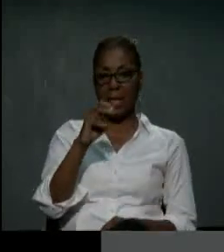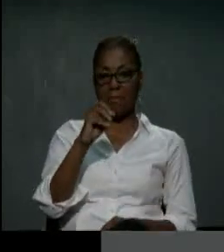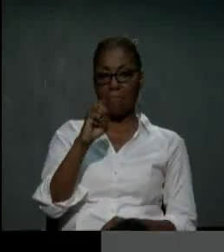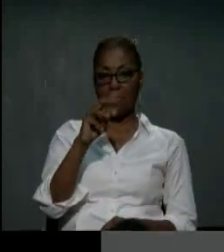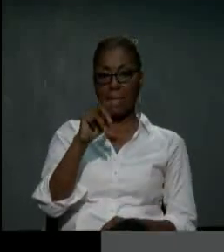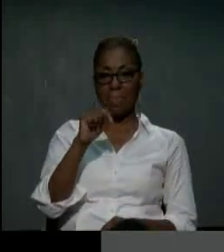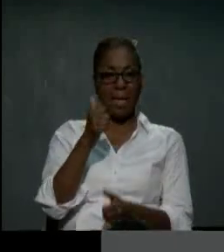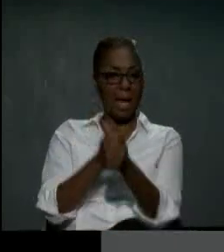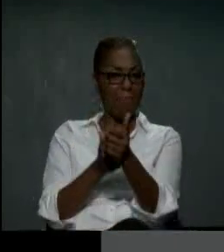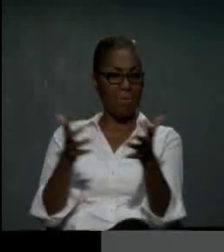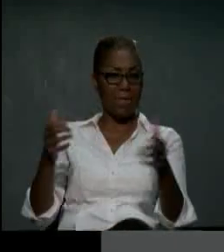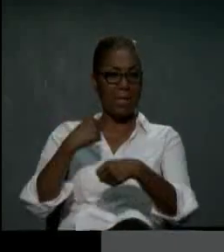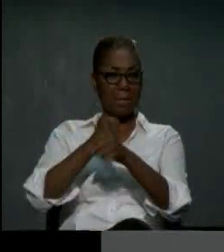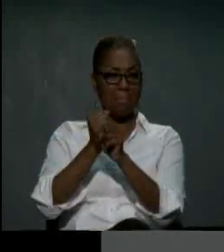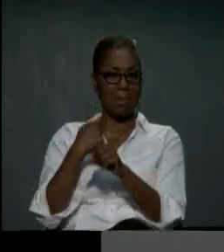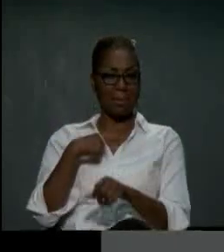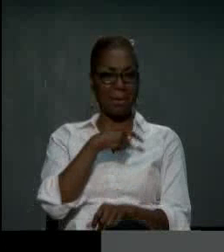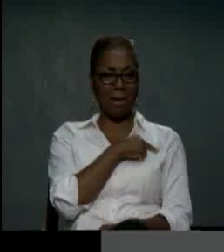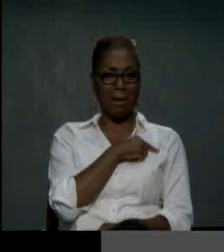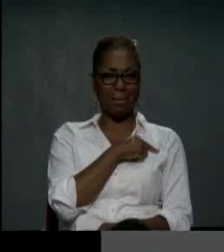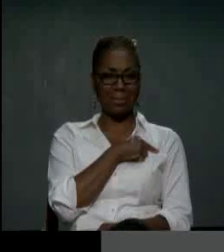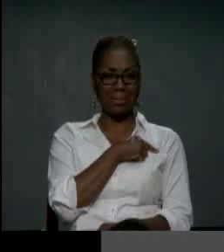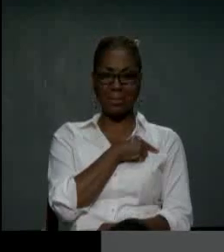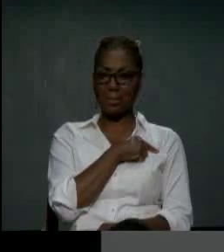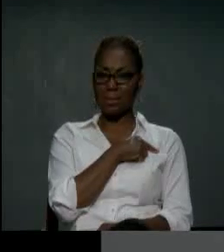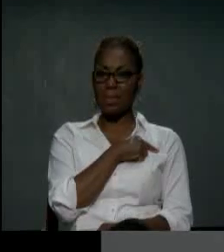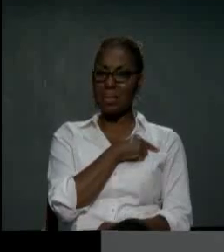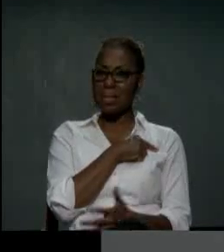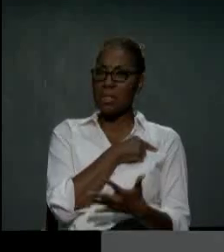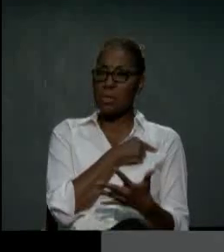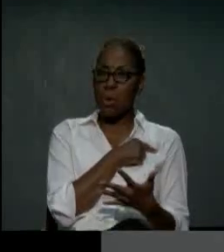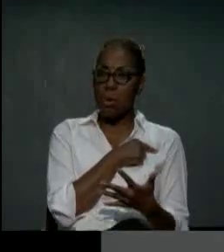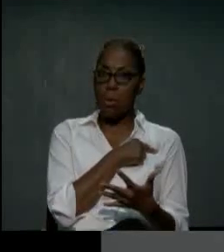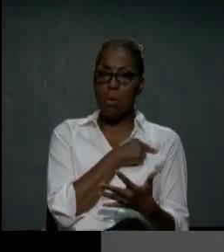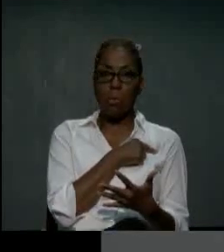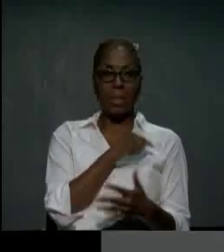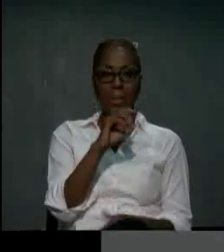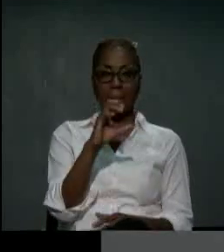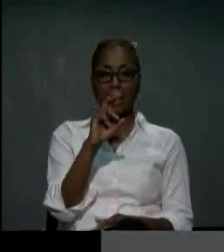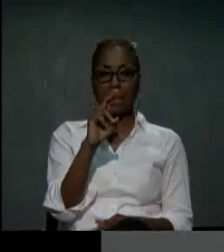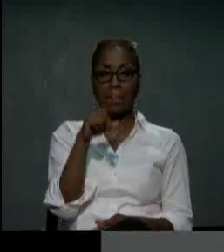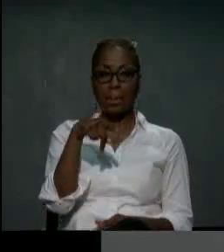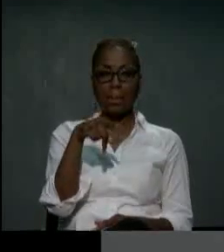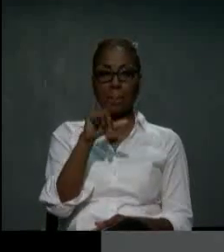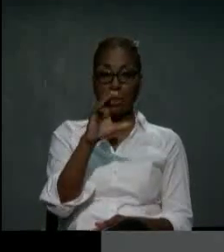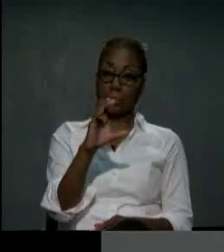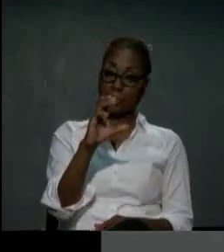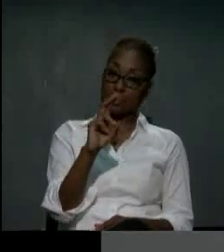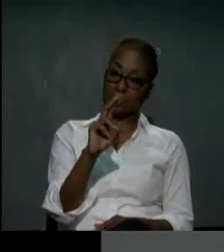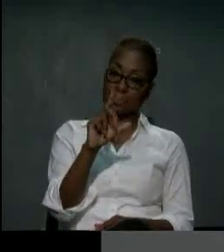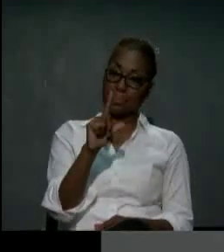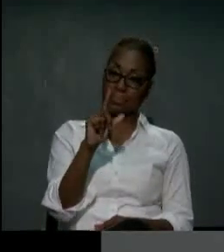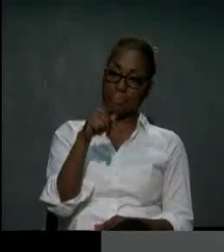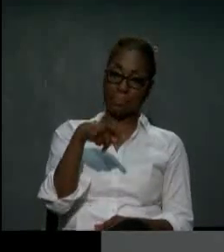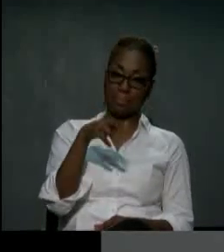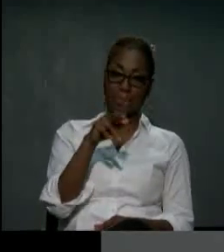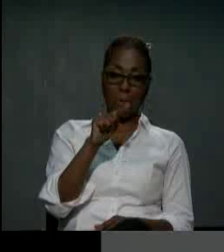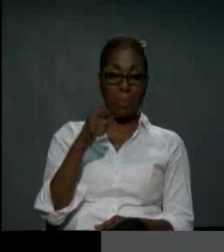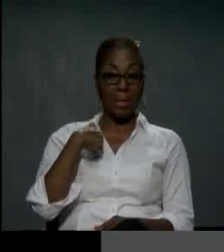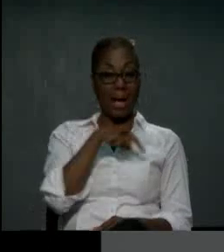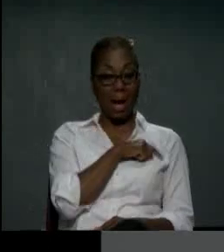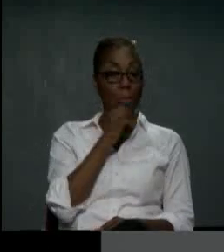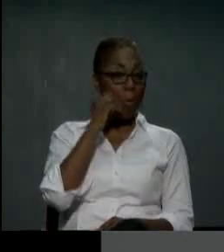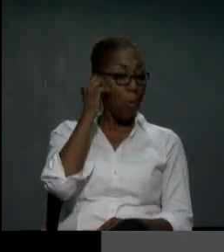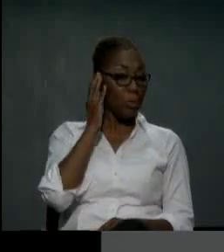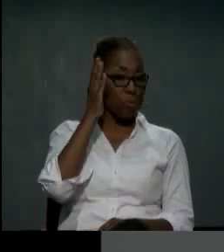is just making us culprits, and our houses will be flooded. I've had to